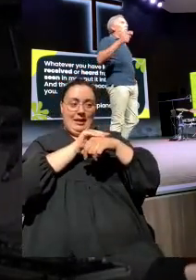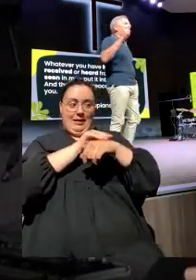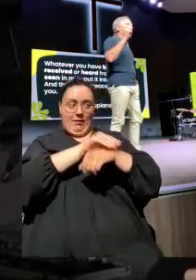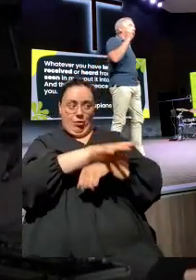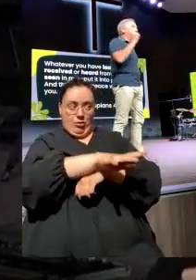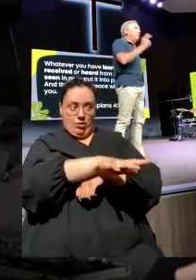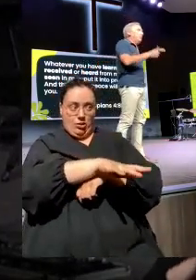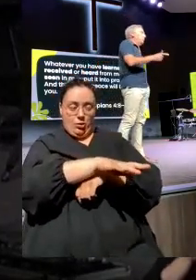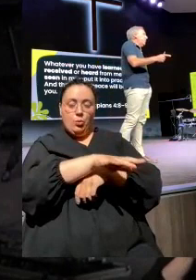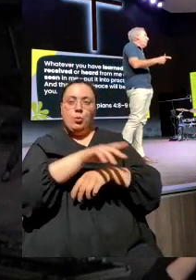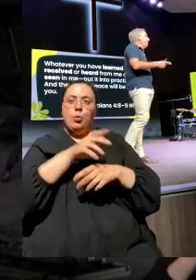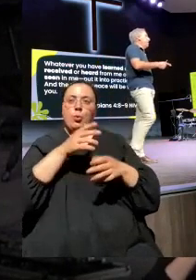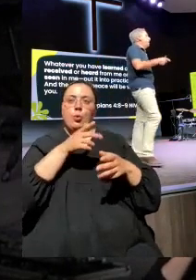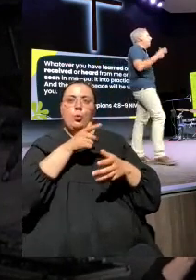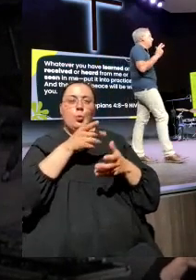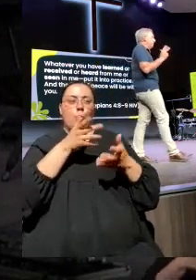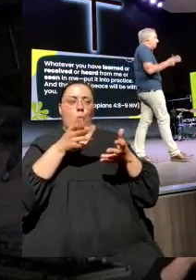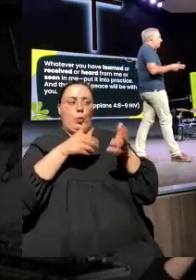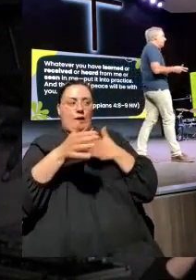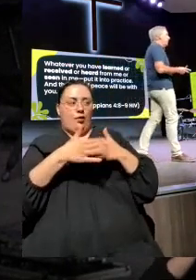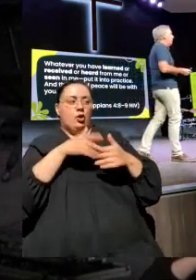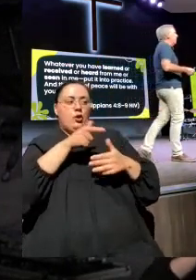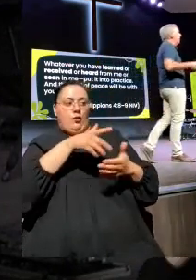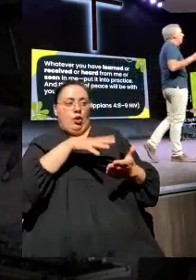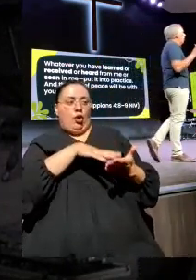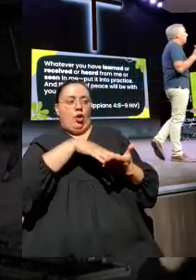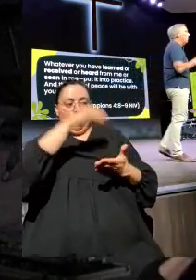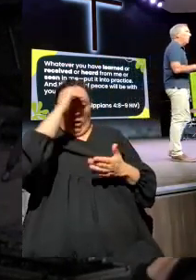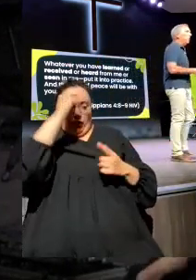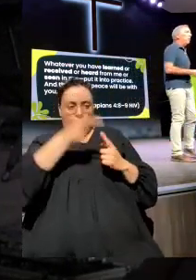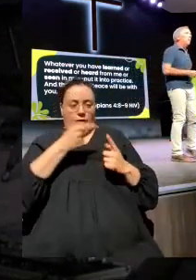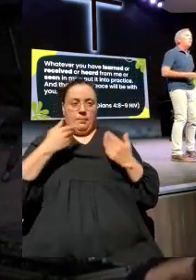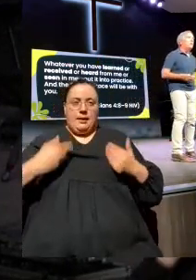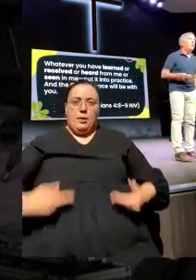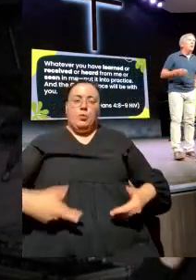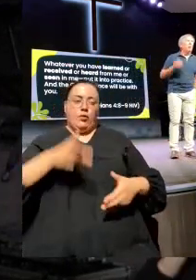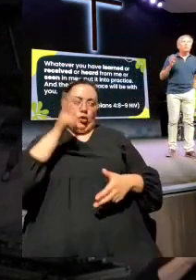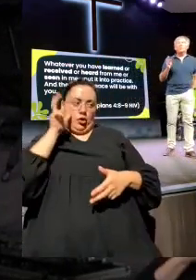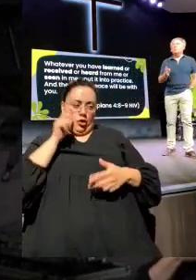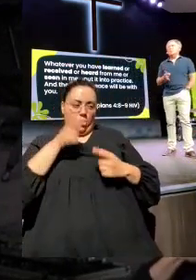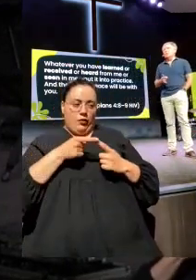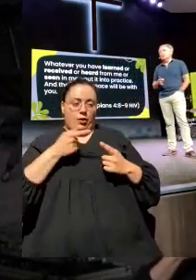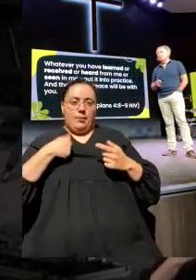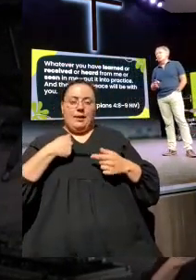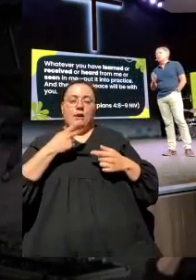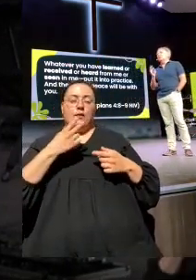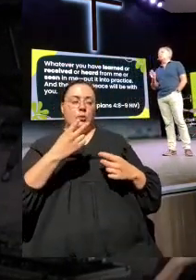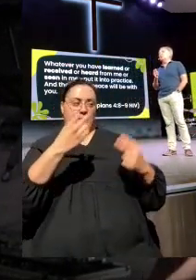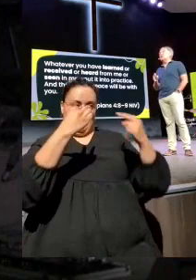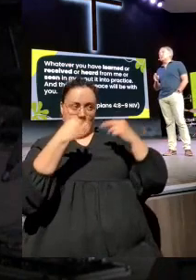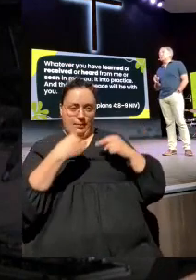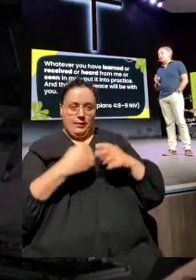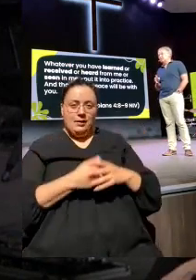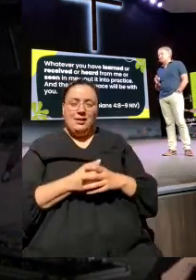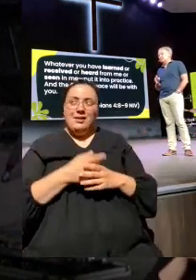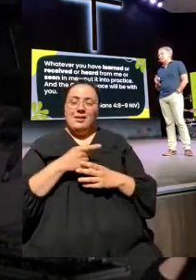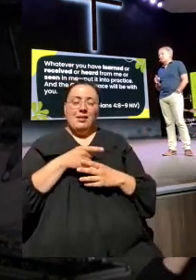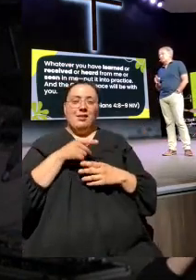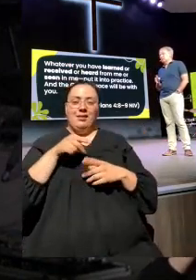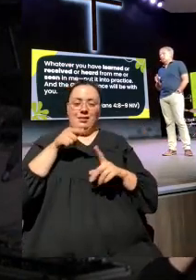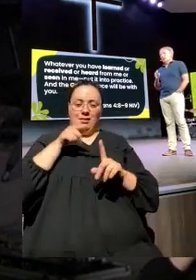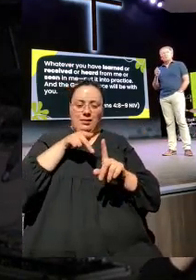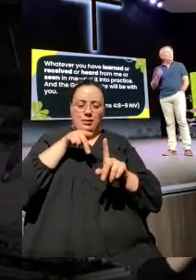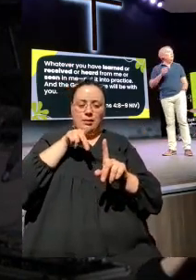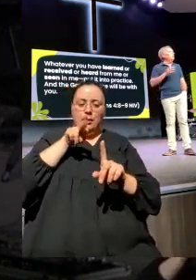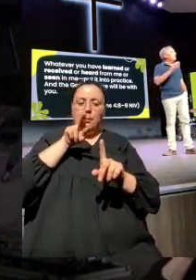by what you've learned from me, what you received from me, what you've heard from me, or what you've seen in me. He understands that.